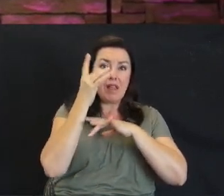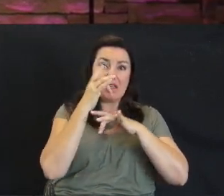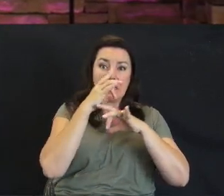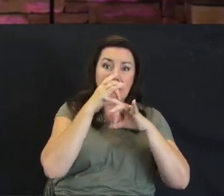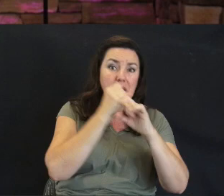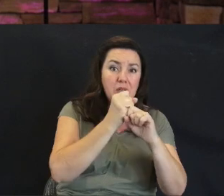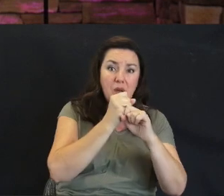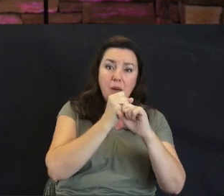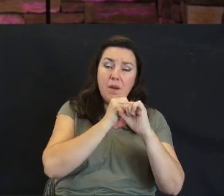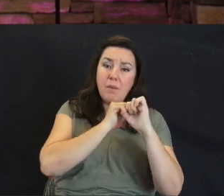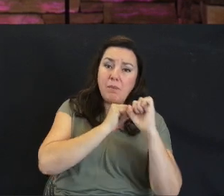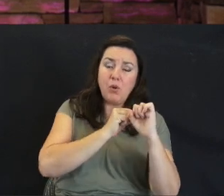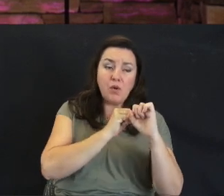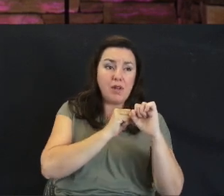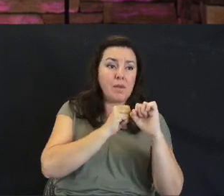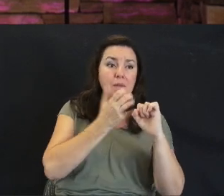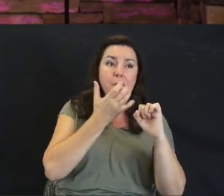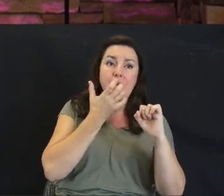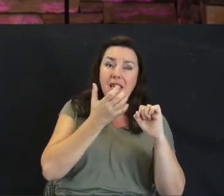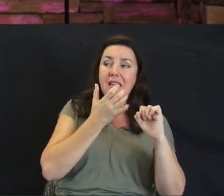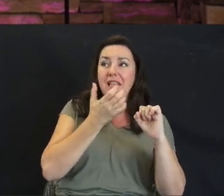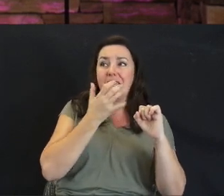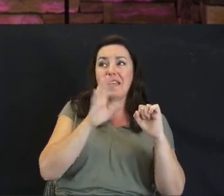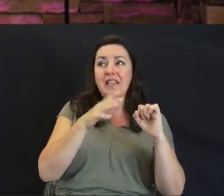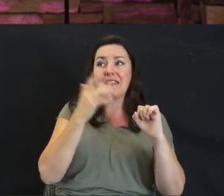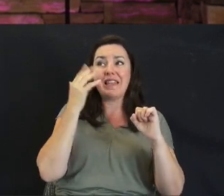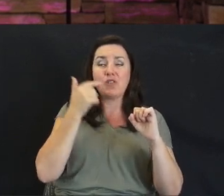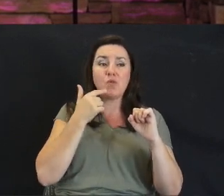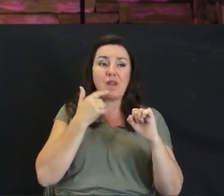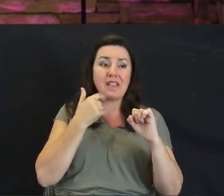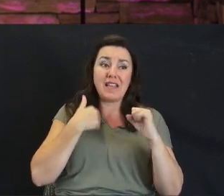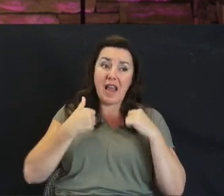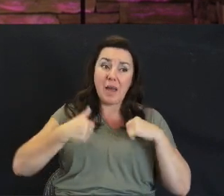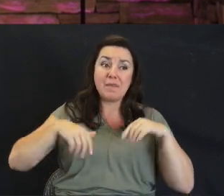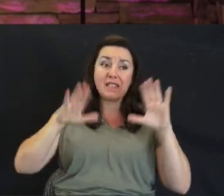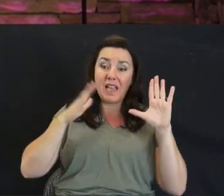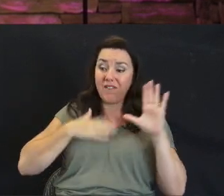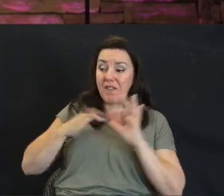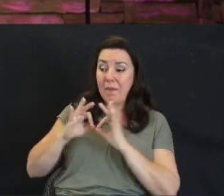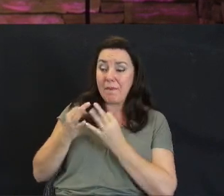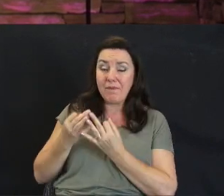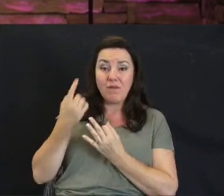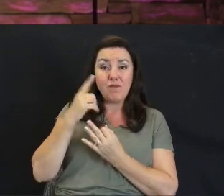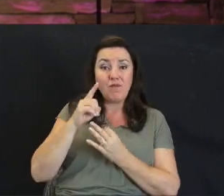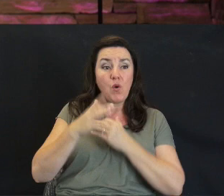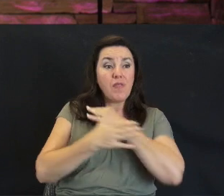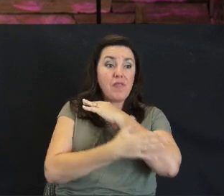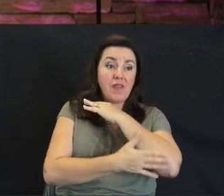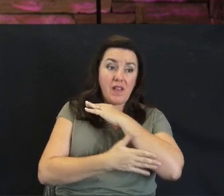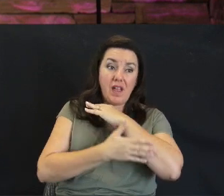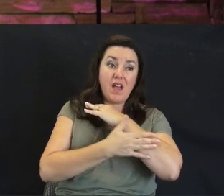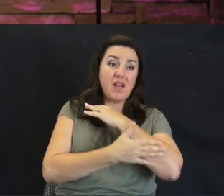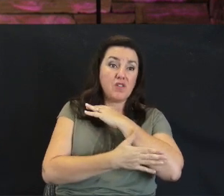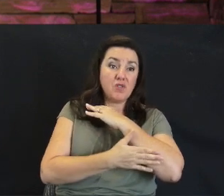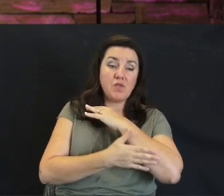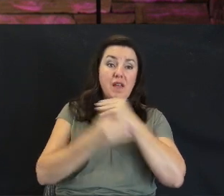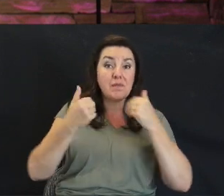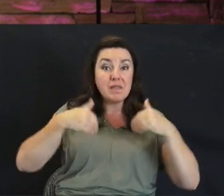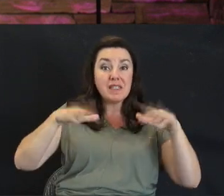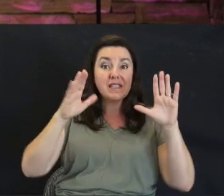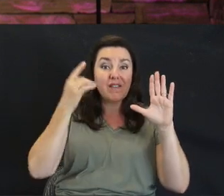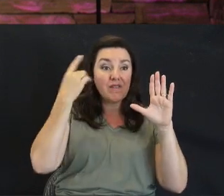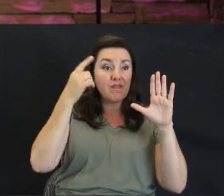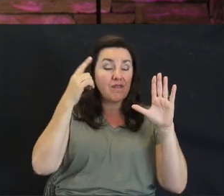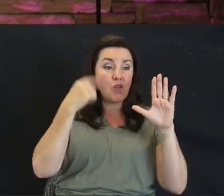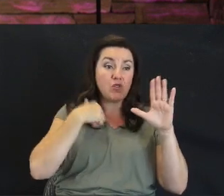going on That's why he longed He goes Listen I'm sacrificing for this country And I'm sacrificing So that we can